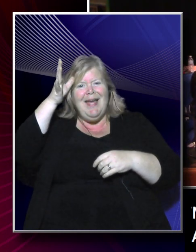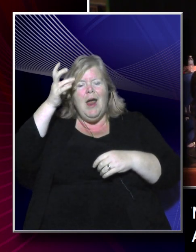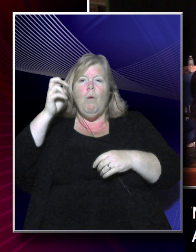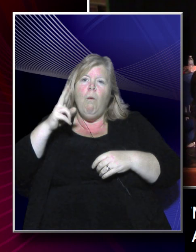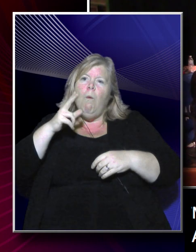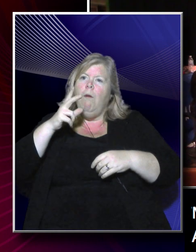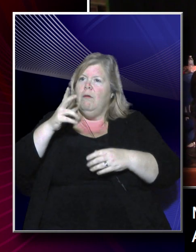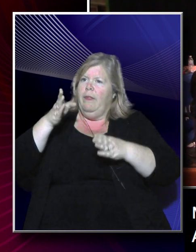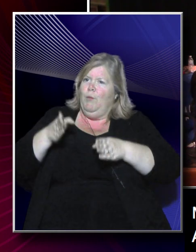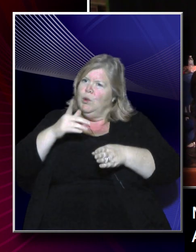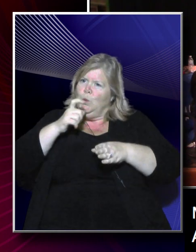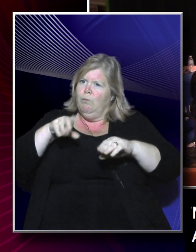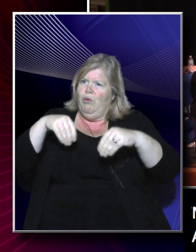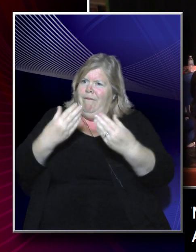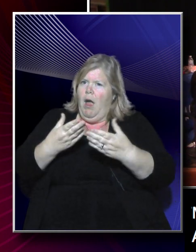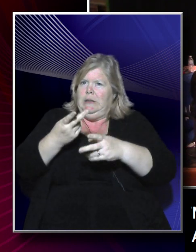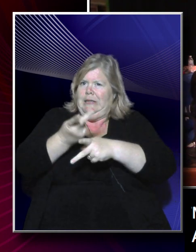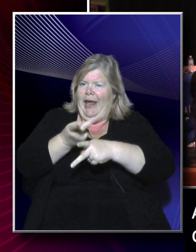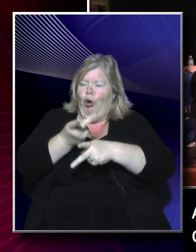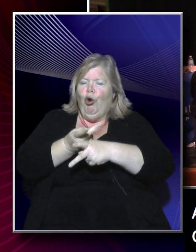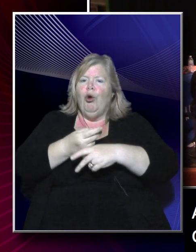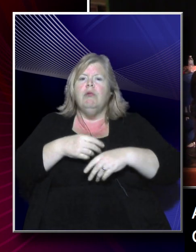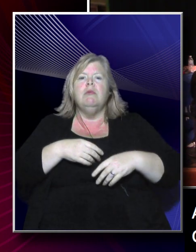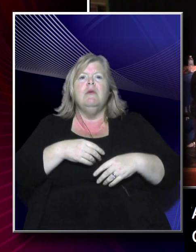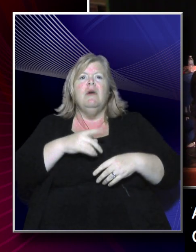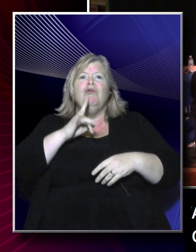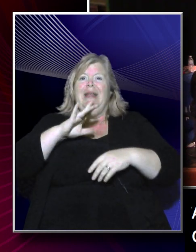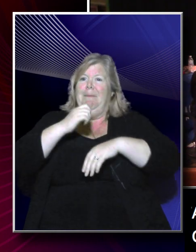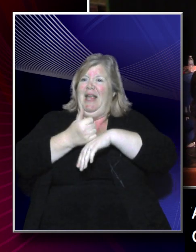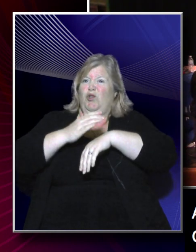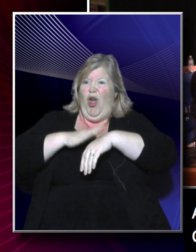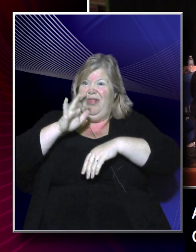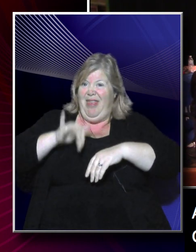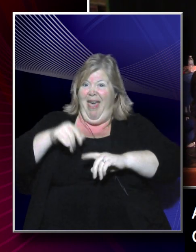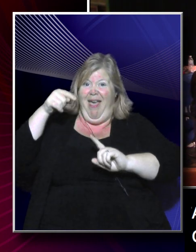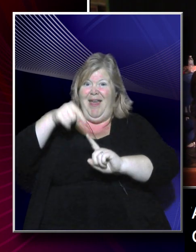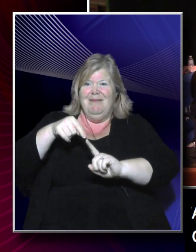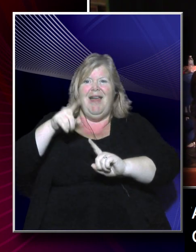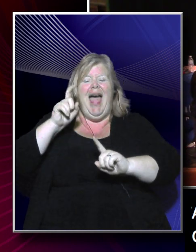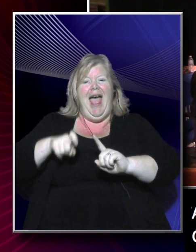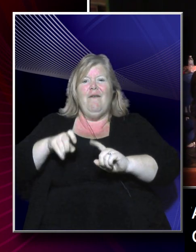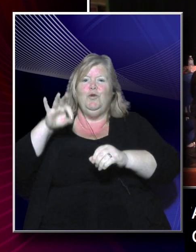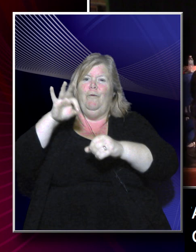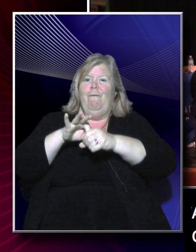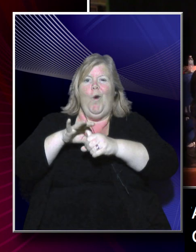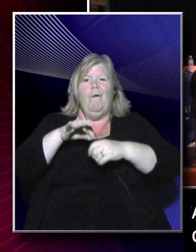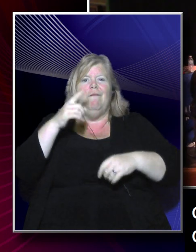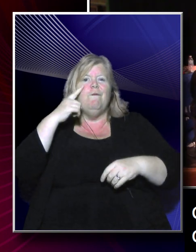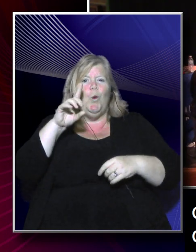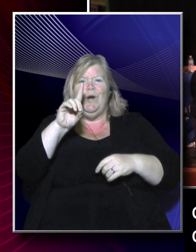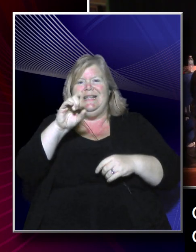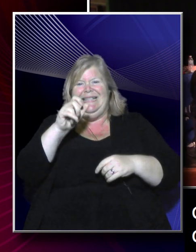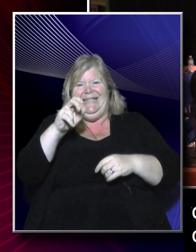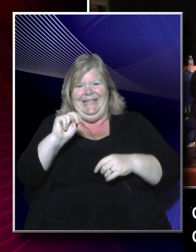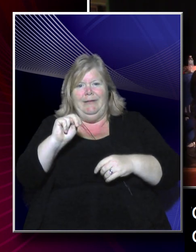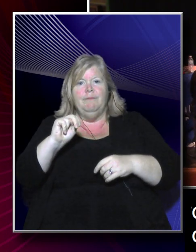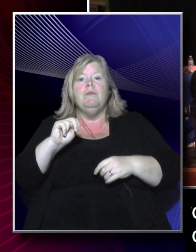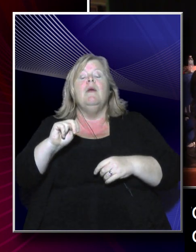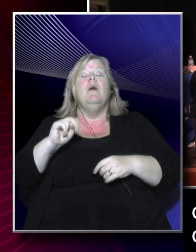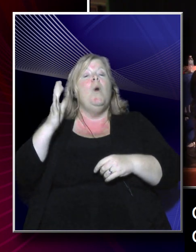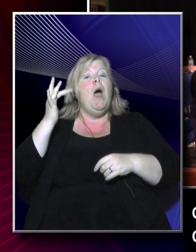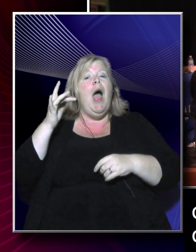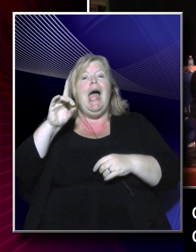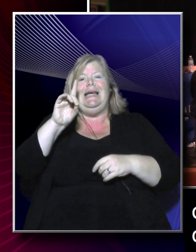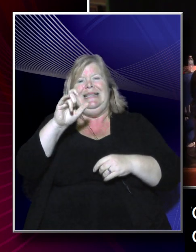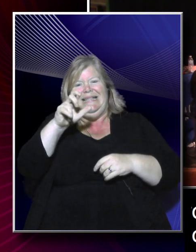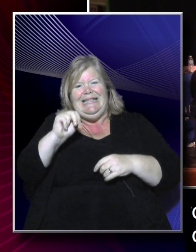caregiver. And I think based on that, I would have to cast my vote for Dean, in that he will